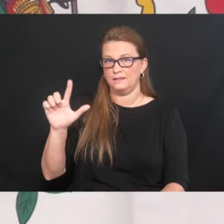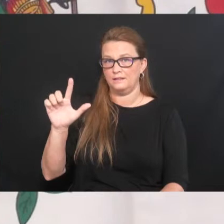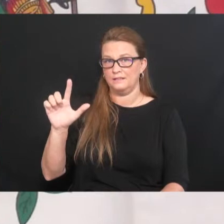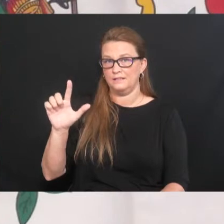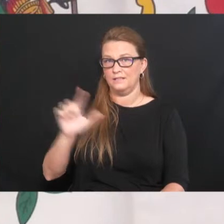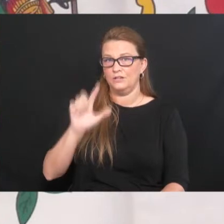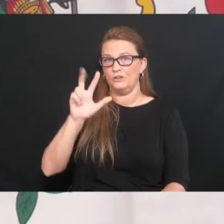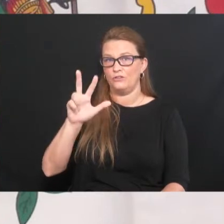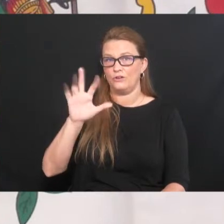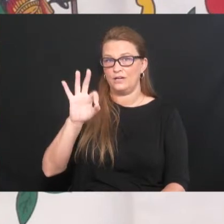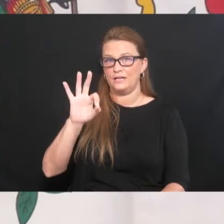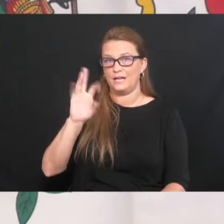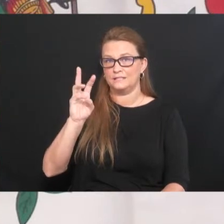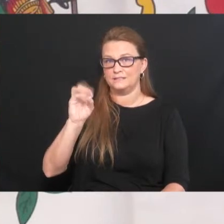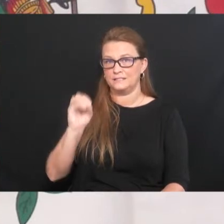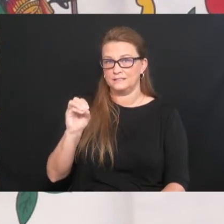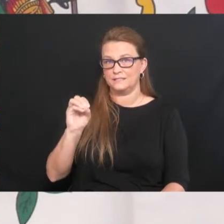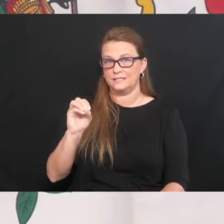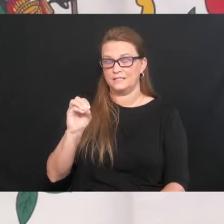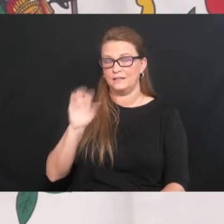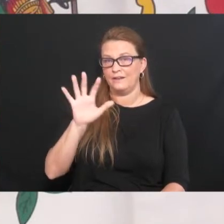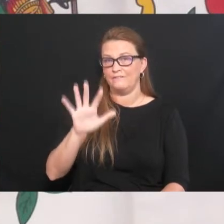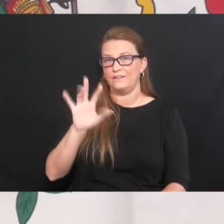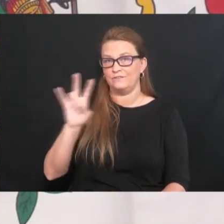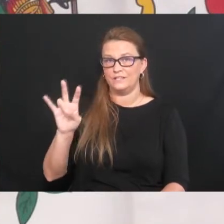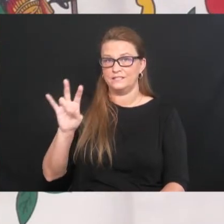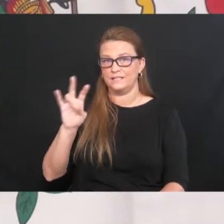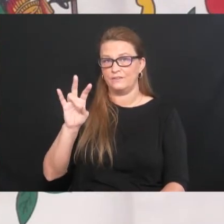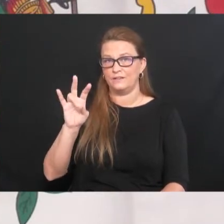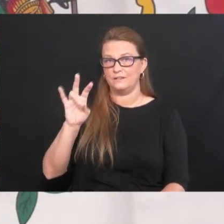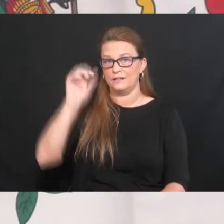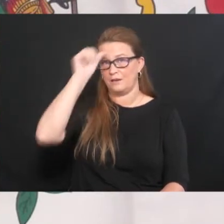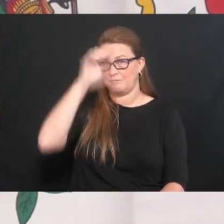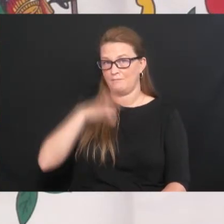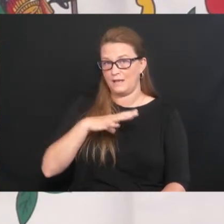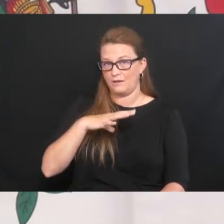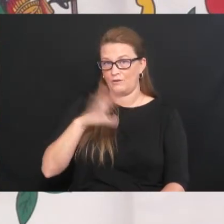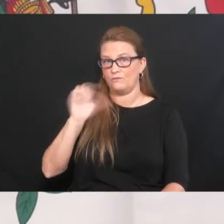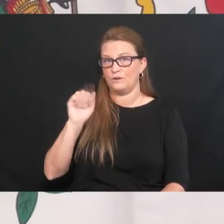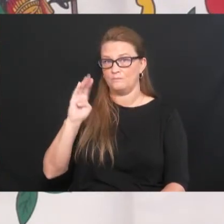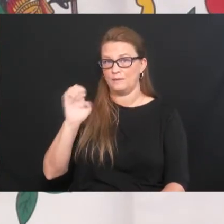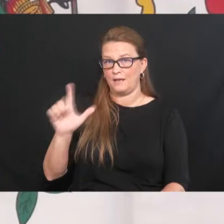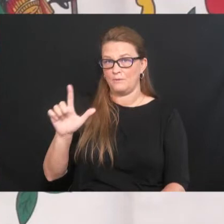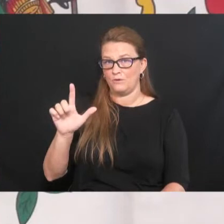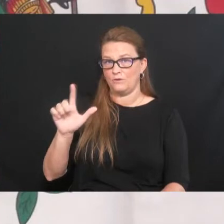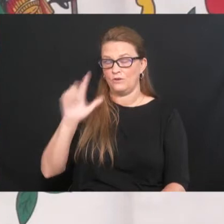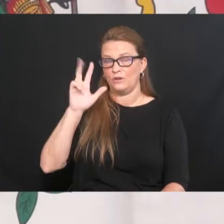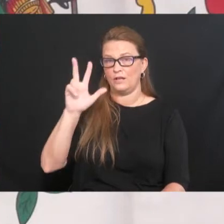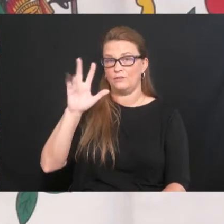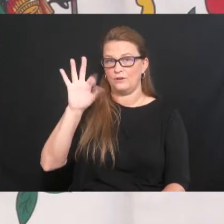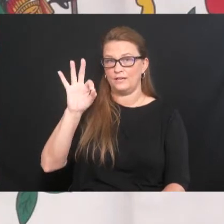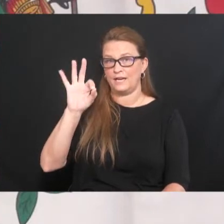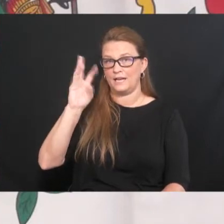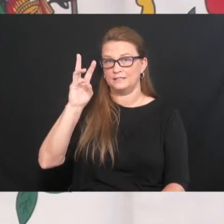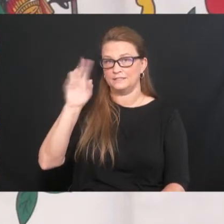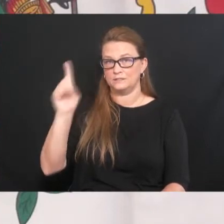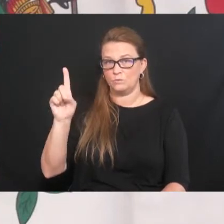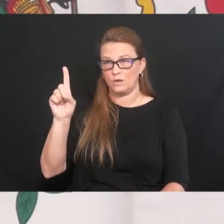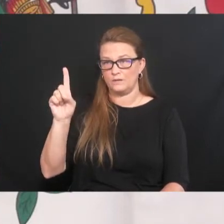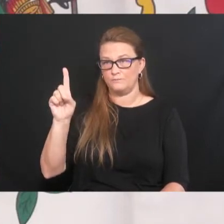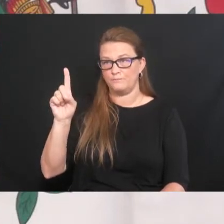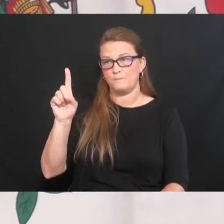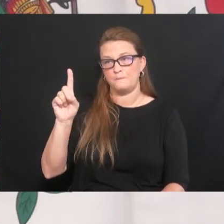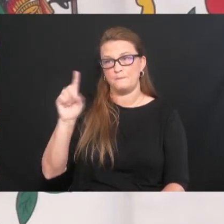The 3,960th death is a 57-year-old male from Cabell County. The 3,961st death